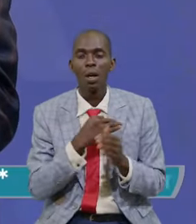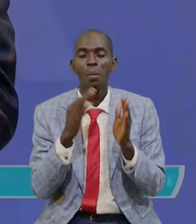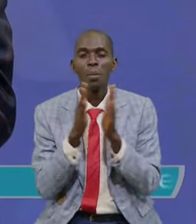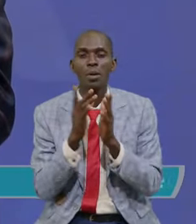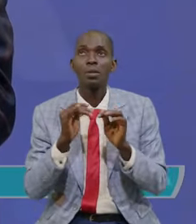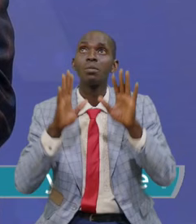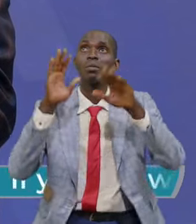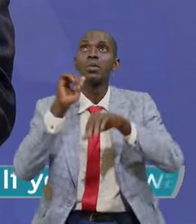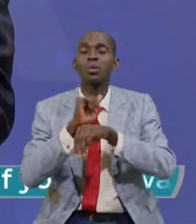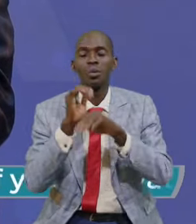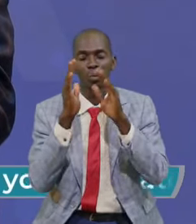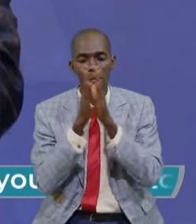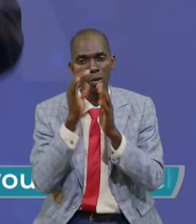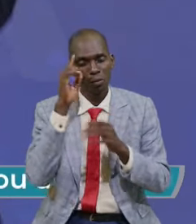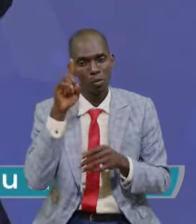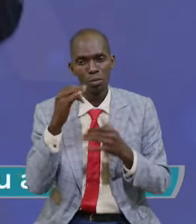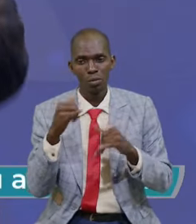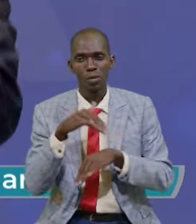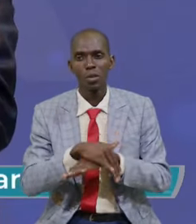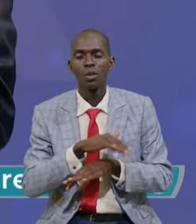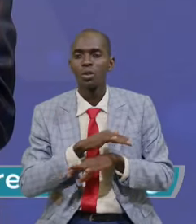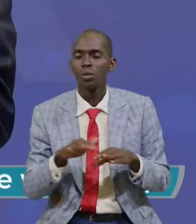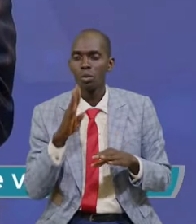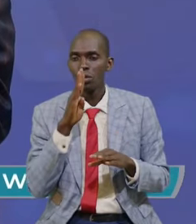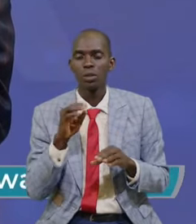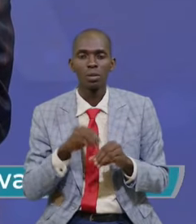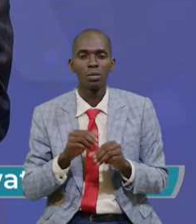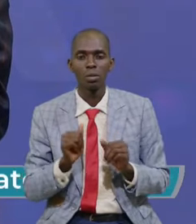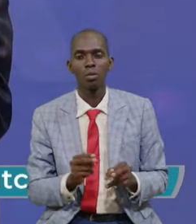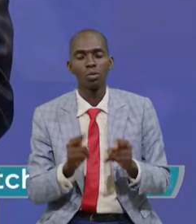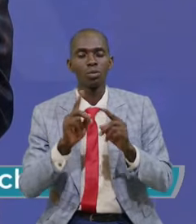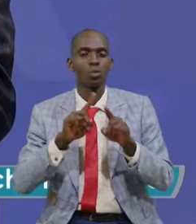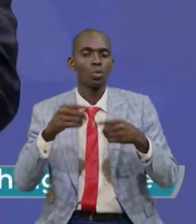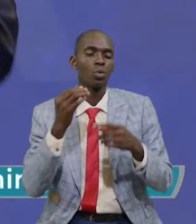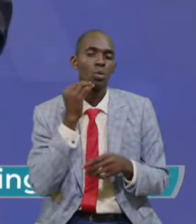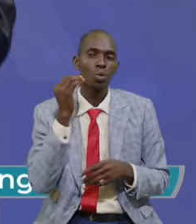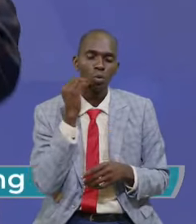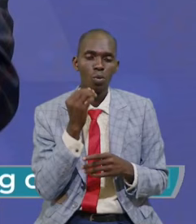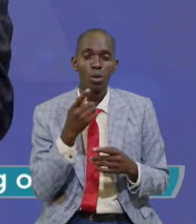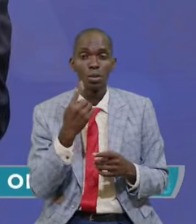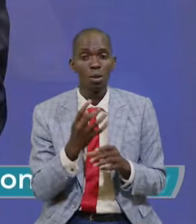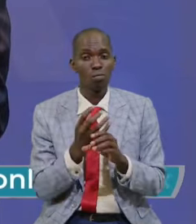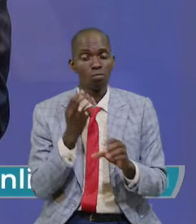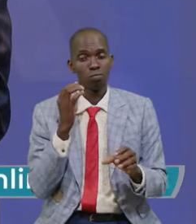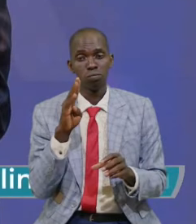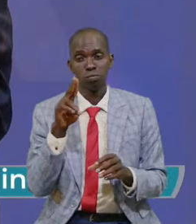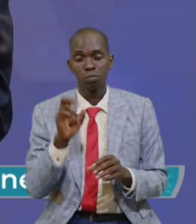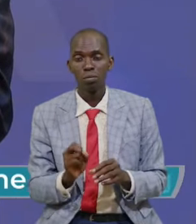tonight. Don't be in a hurry. The buses are there waiting to take you to your